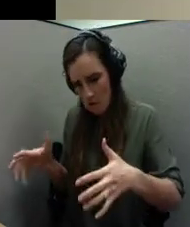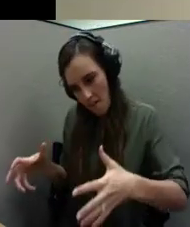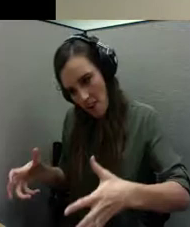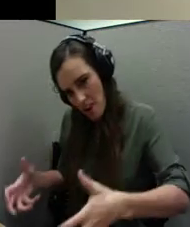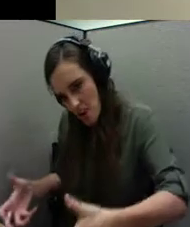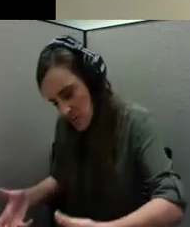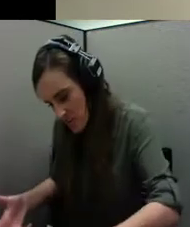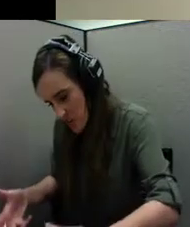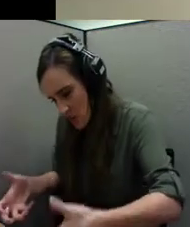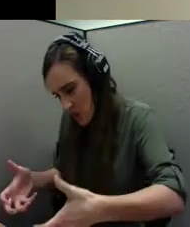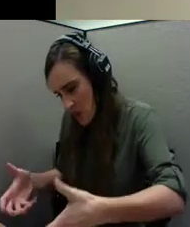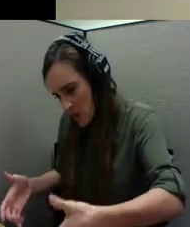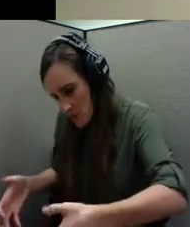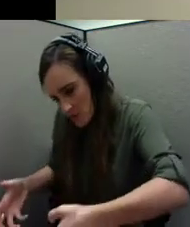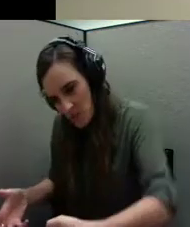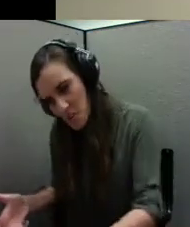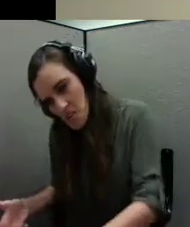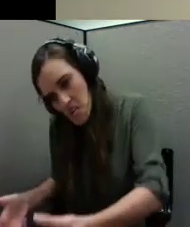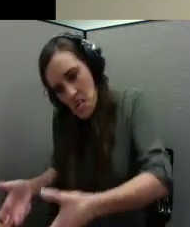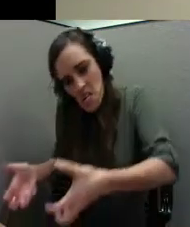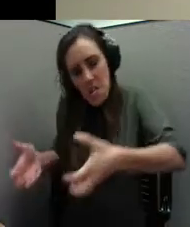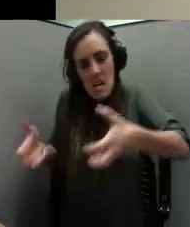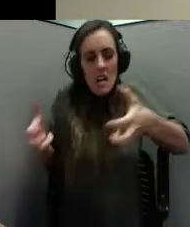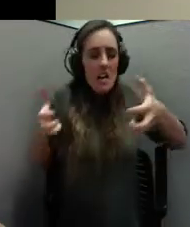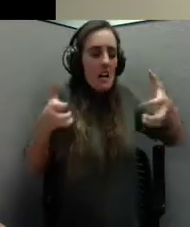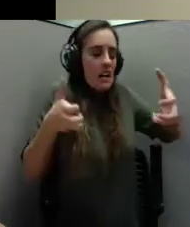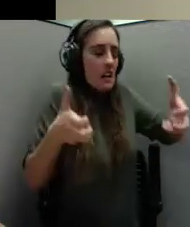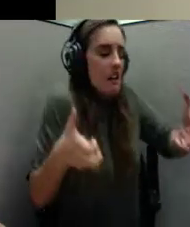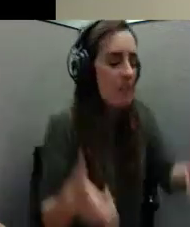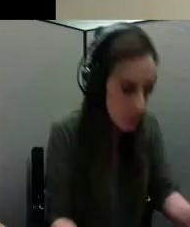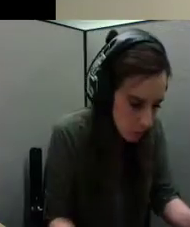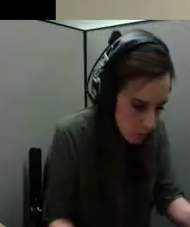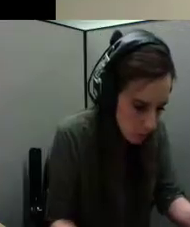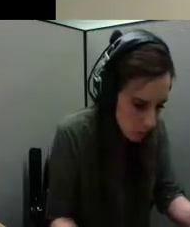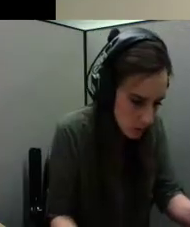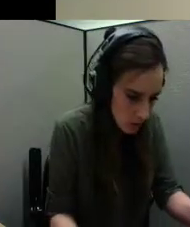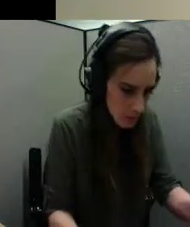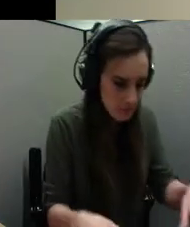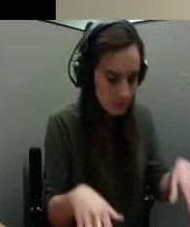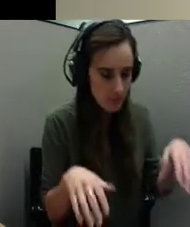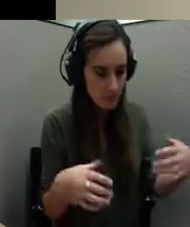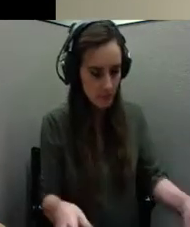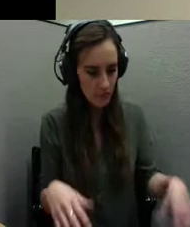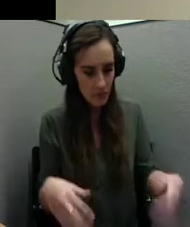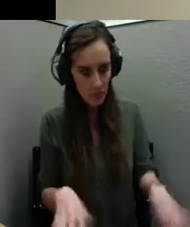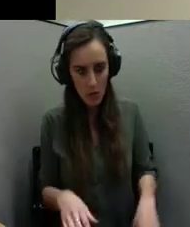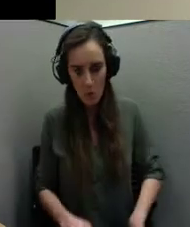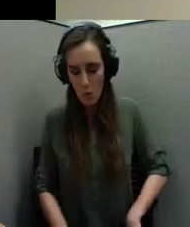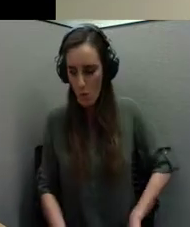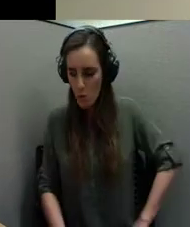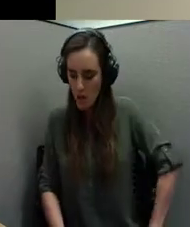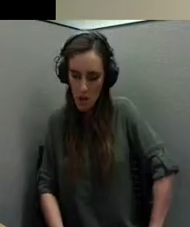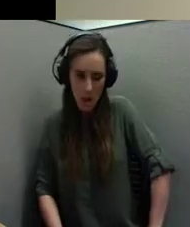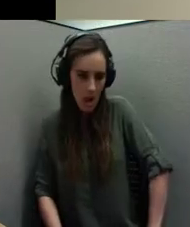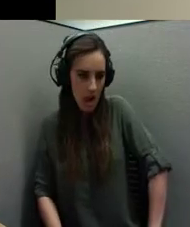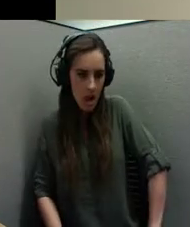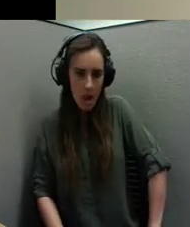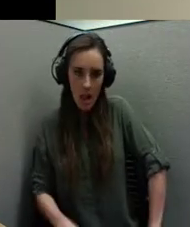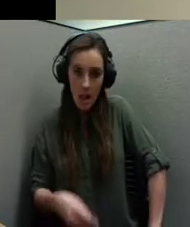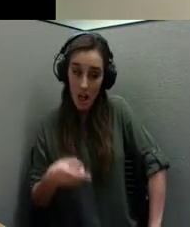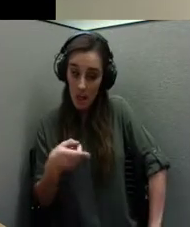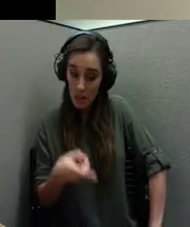ground. He took it out and he lifted it and he tossed it next to the hole. And